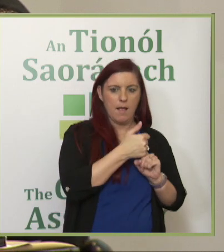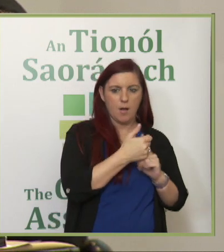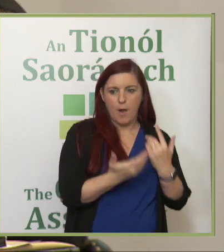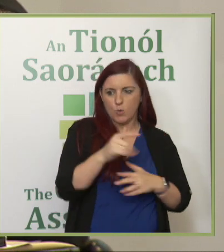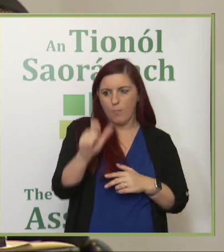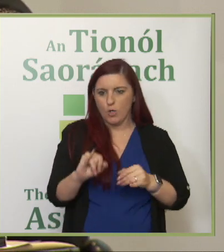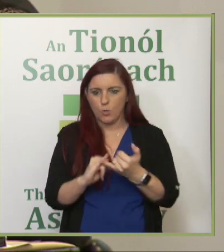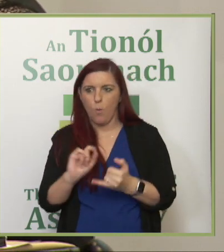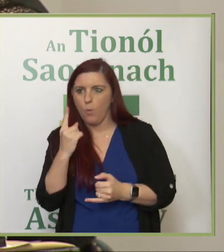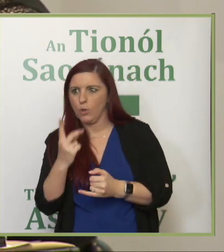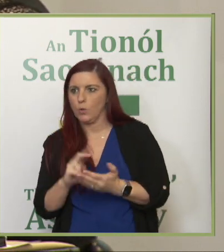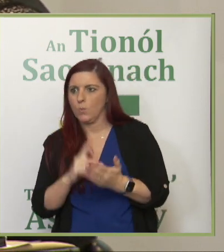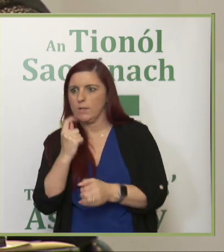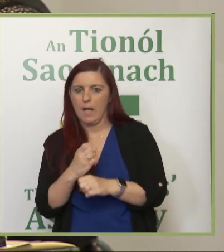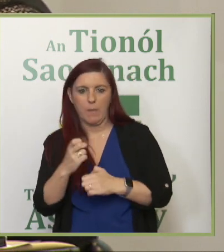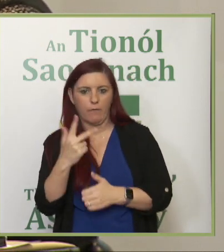the same with other substances.